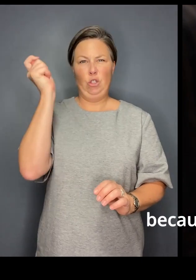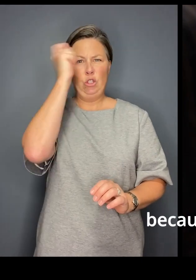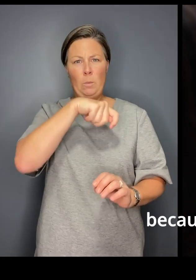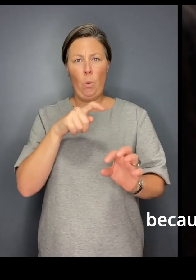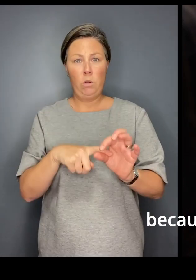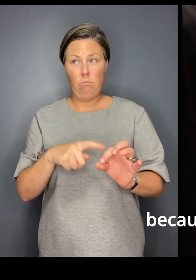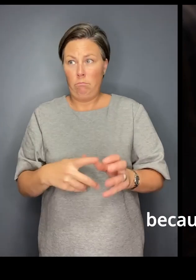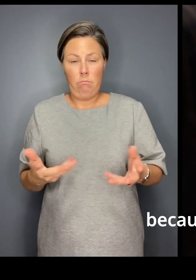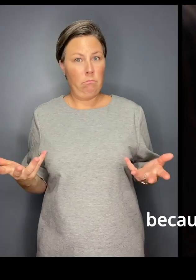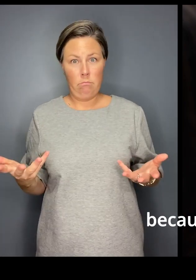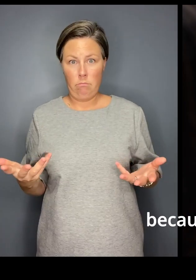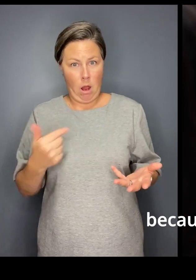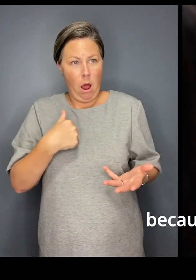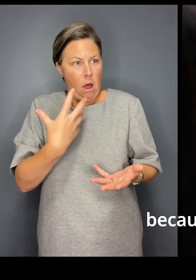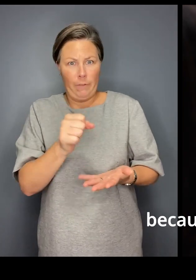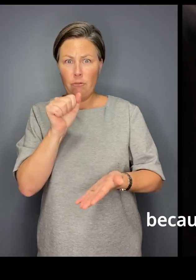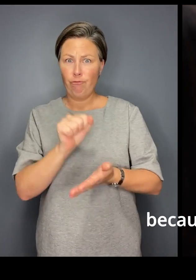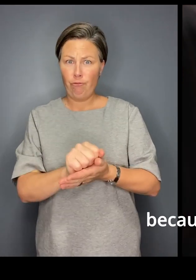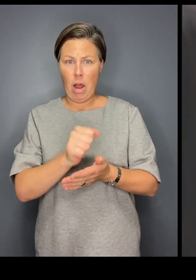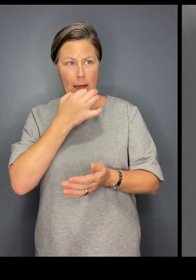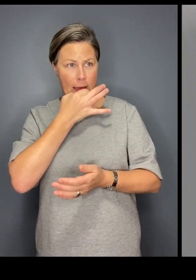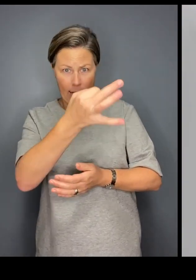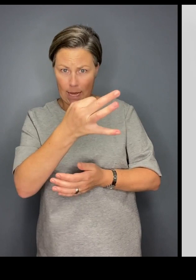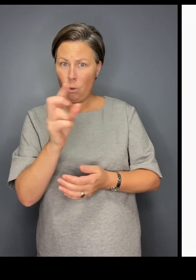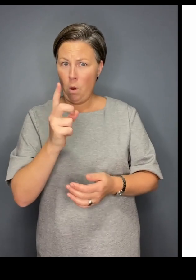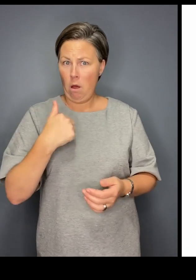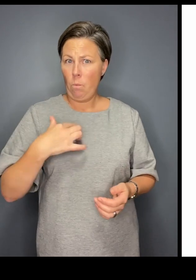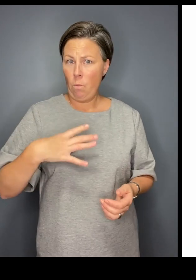is all about my health.